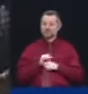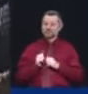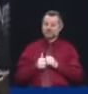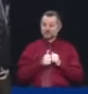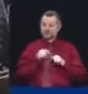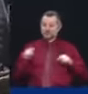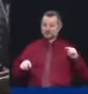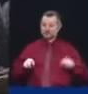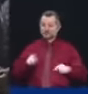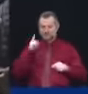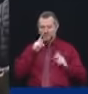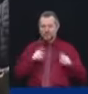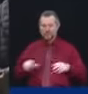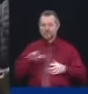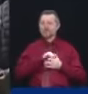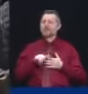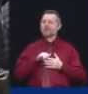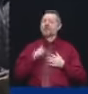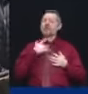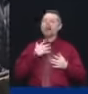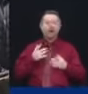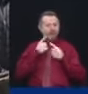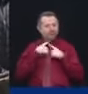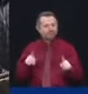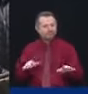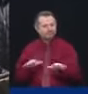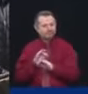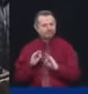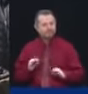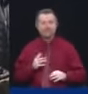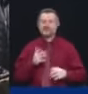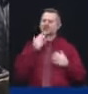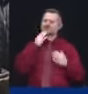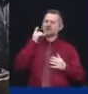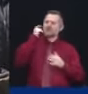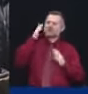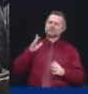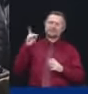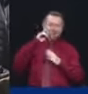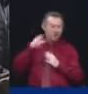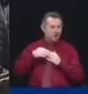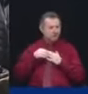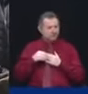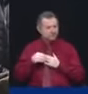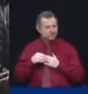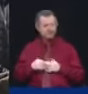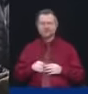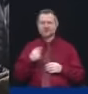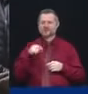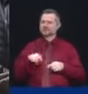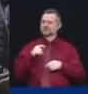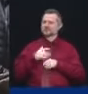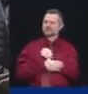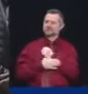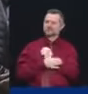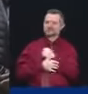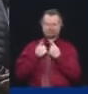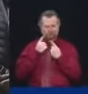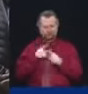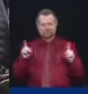people of the state of New York. So again, thank you, Governor, for your leadership in bringing Onondaga County to greater heights,